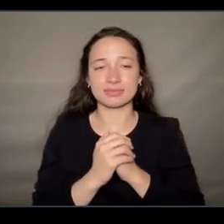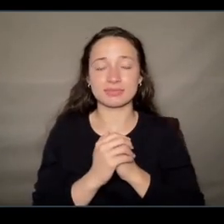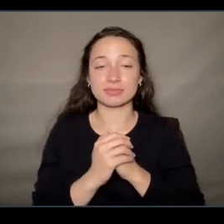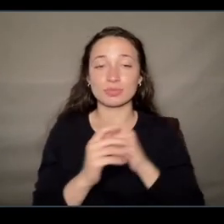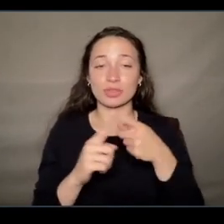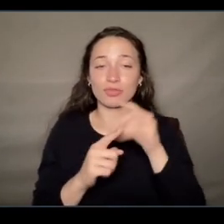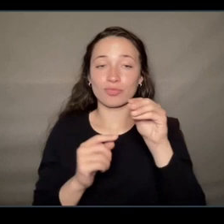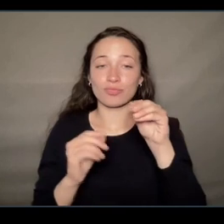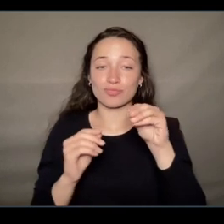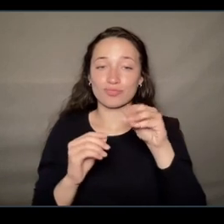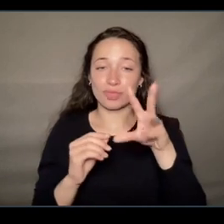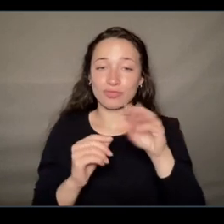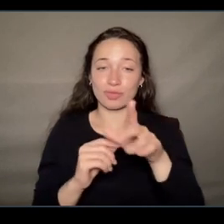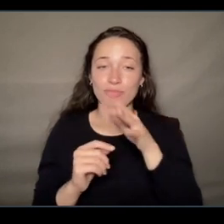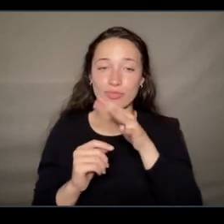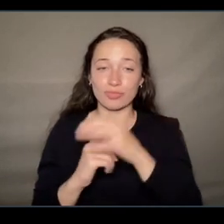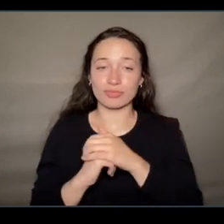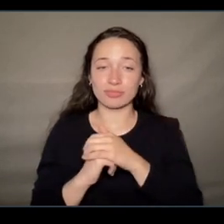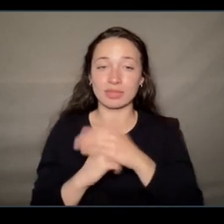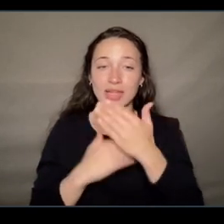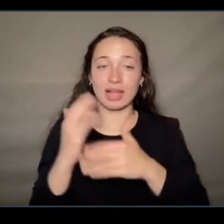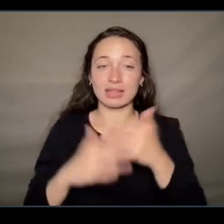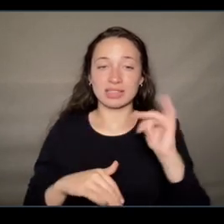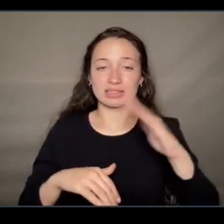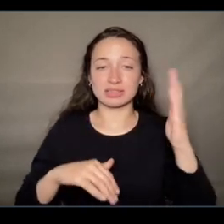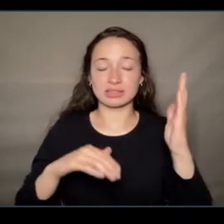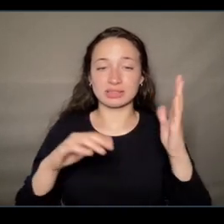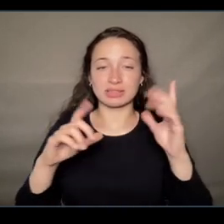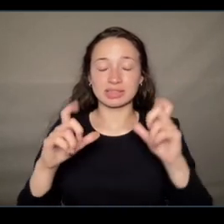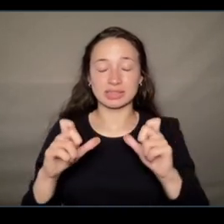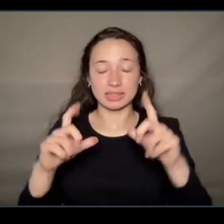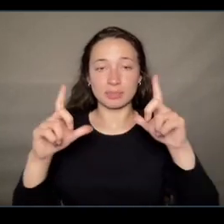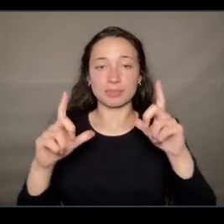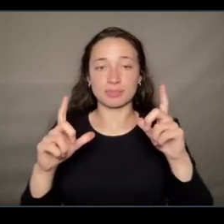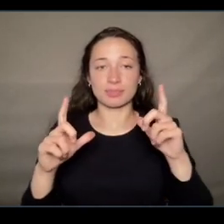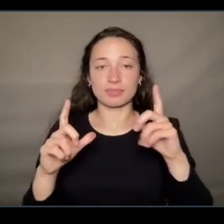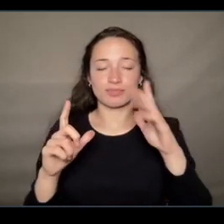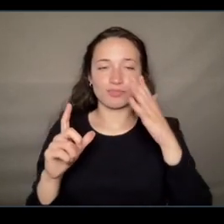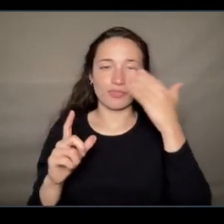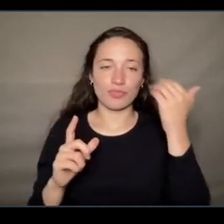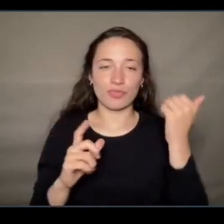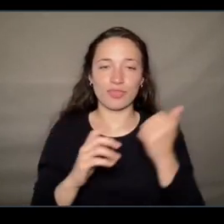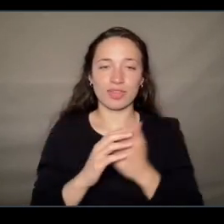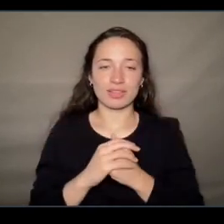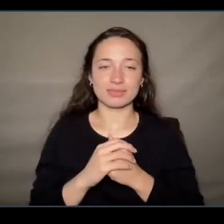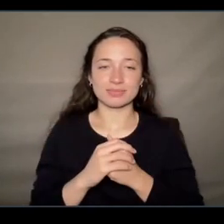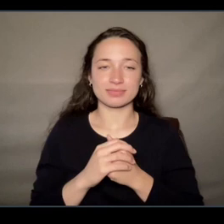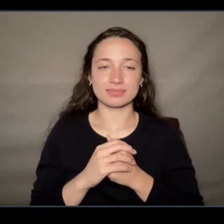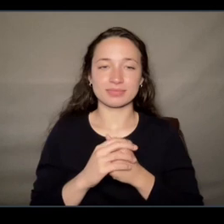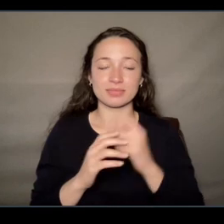When you photograph your mother, the hand that snaps the shutter is forgotten. Like a lost